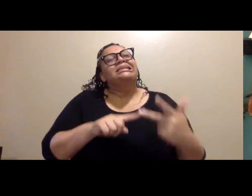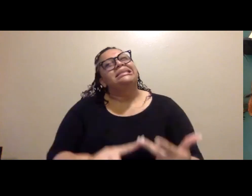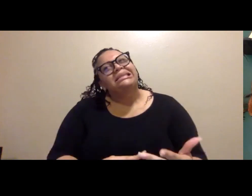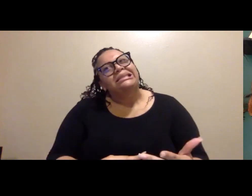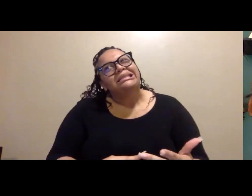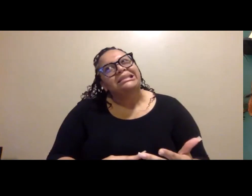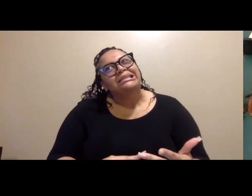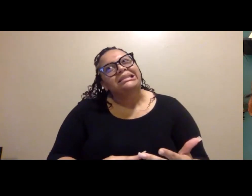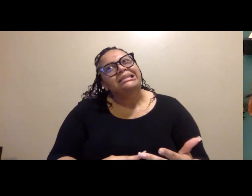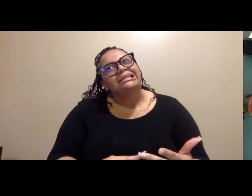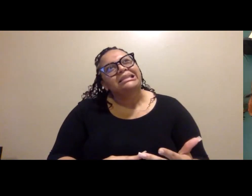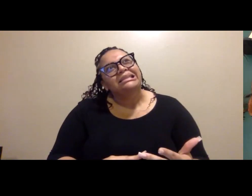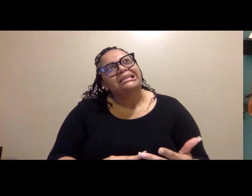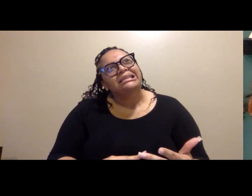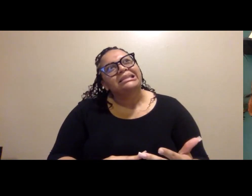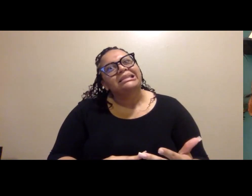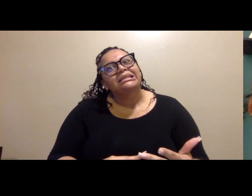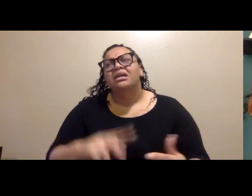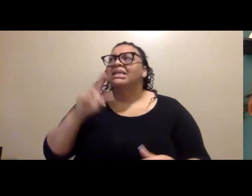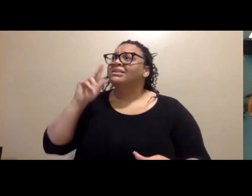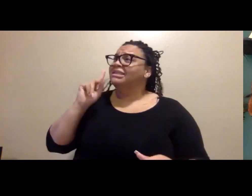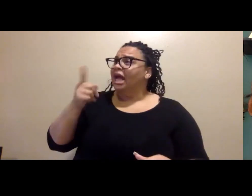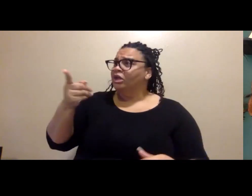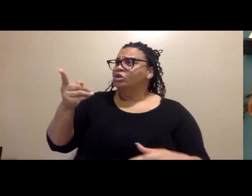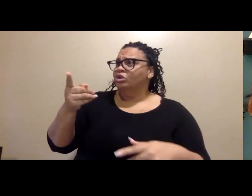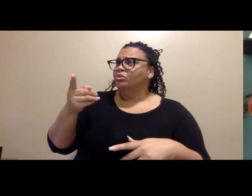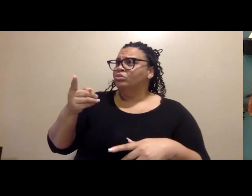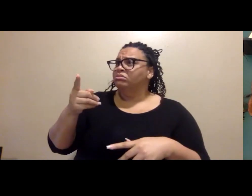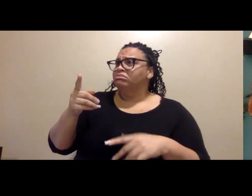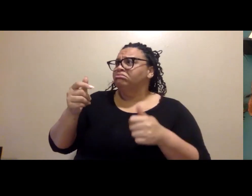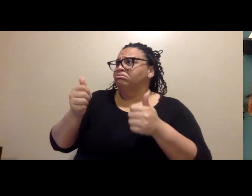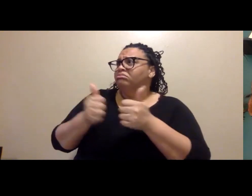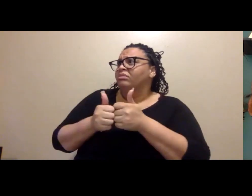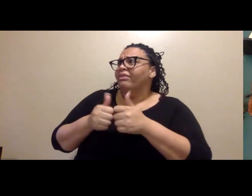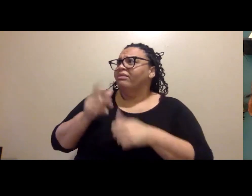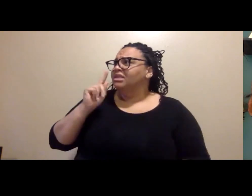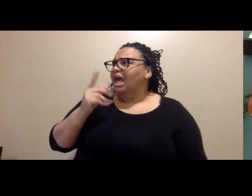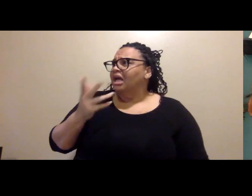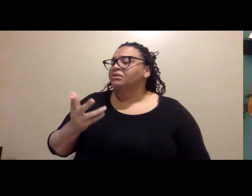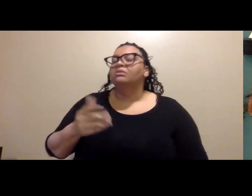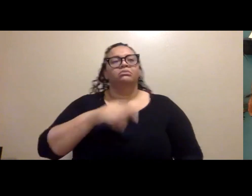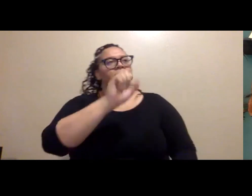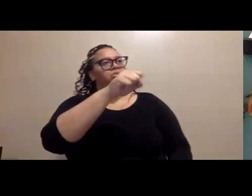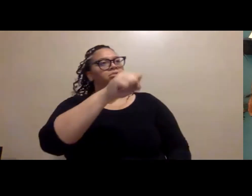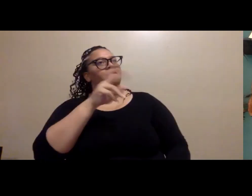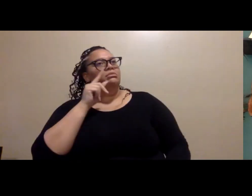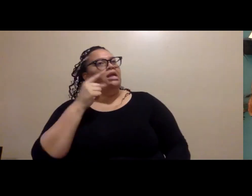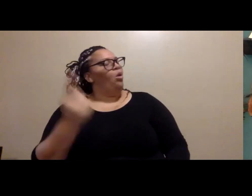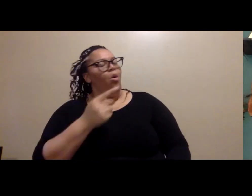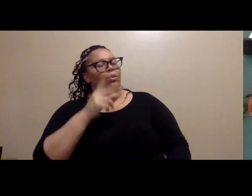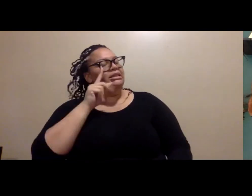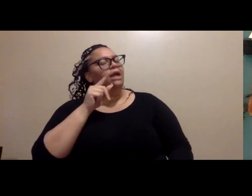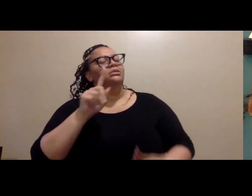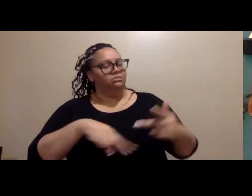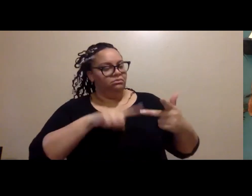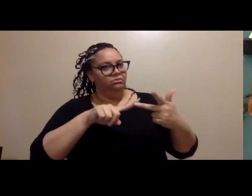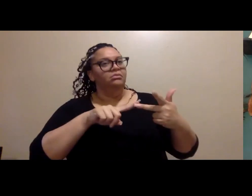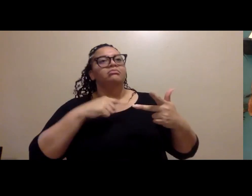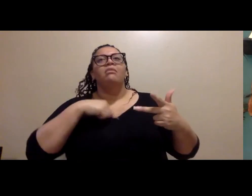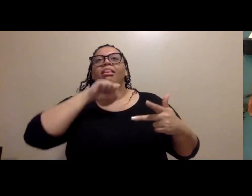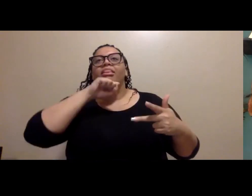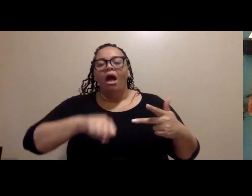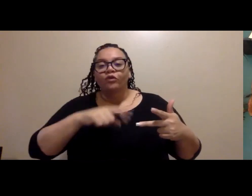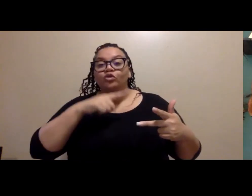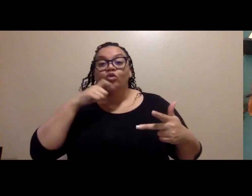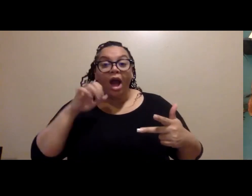the spot. Like snacks? Do you take snacks? I do take snacks. I love dried fruit. Have to have